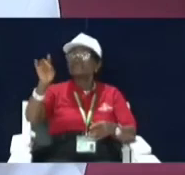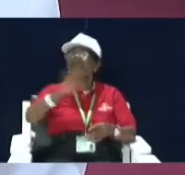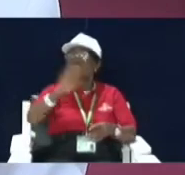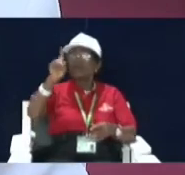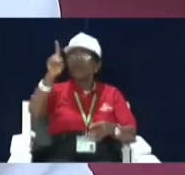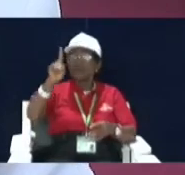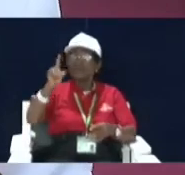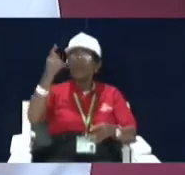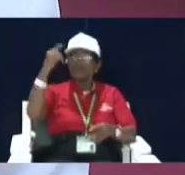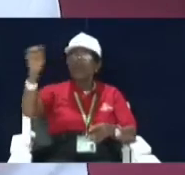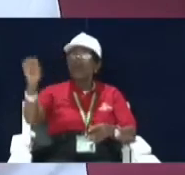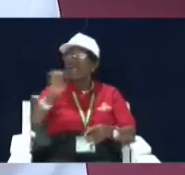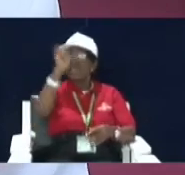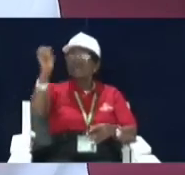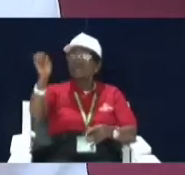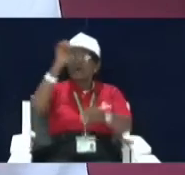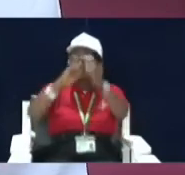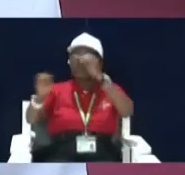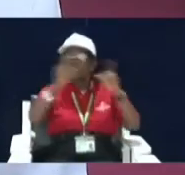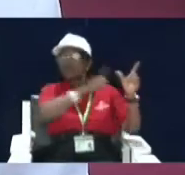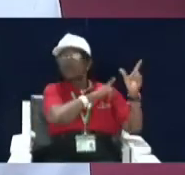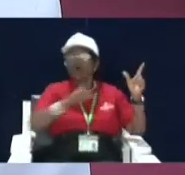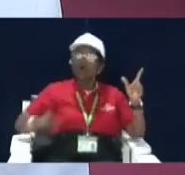word is settled.